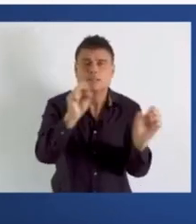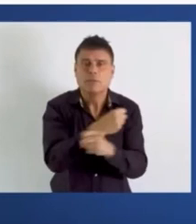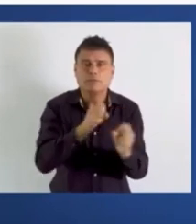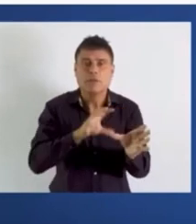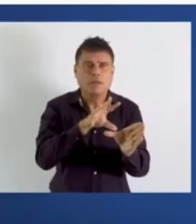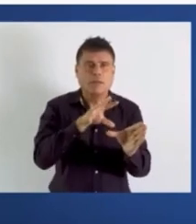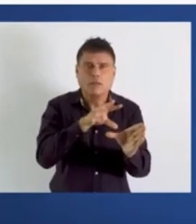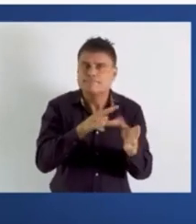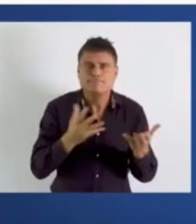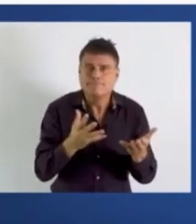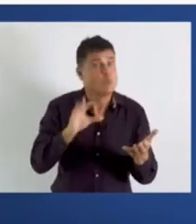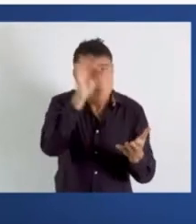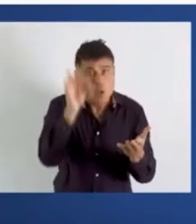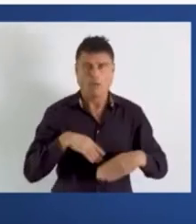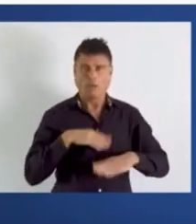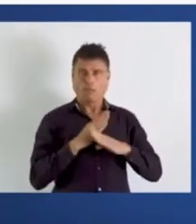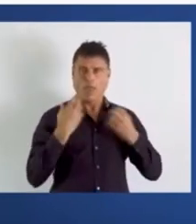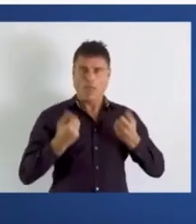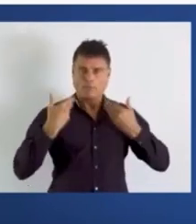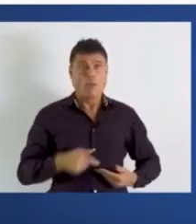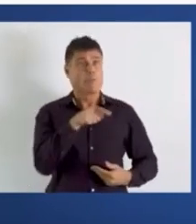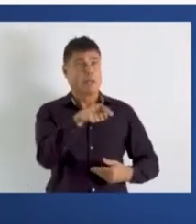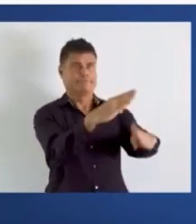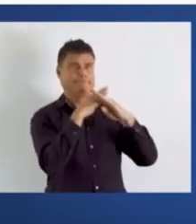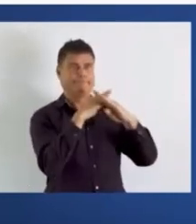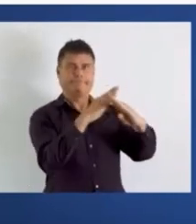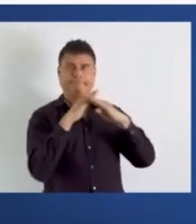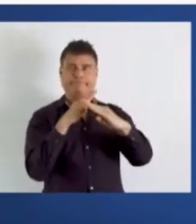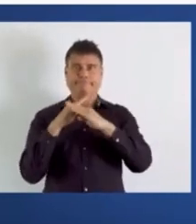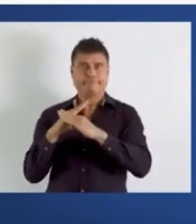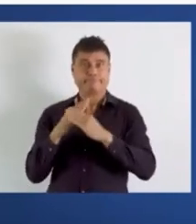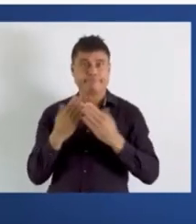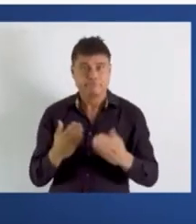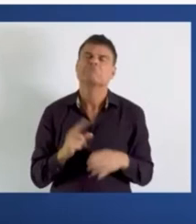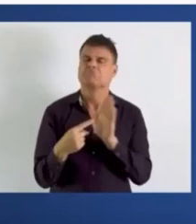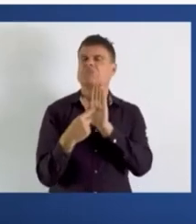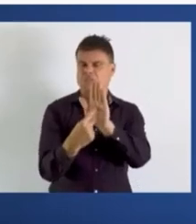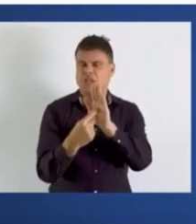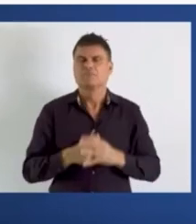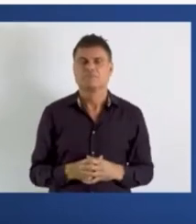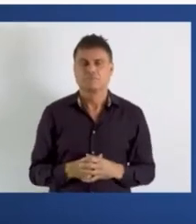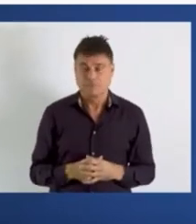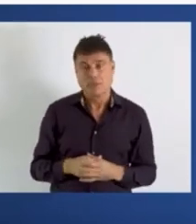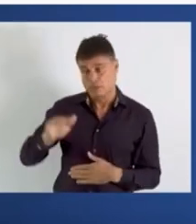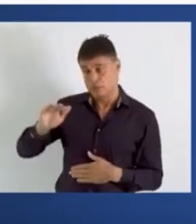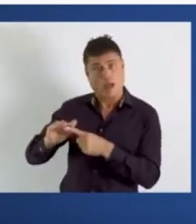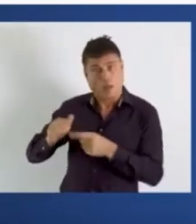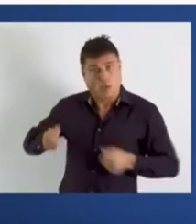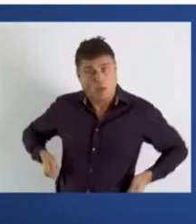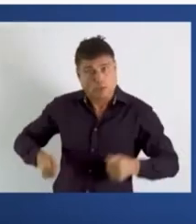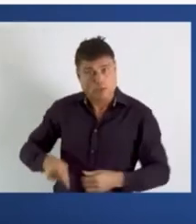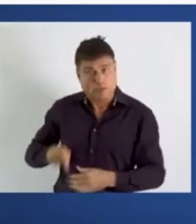to participate because of barriers that exist in the society. Let me give you the example of a child on a